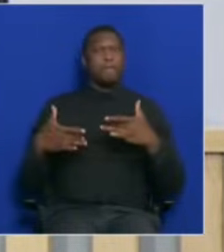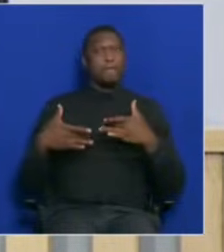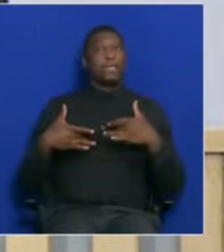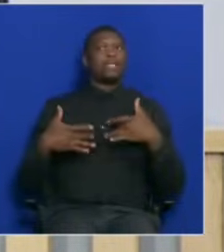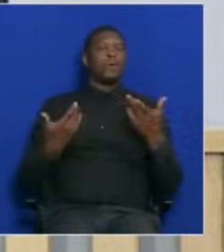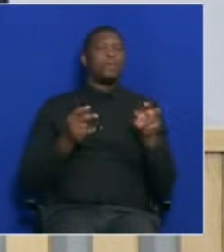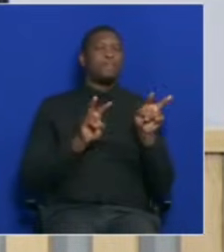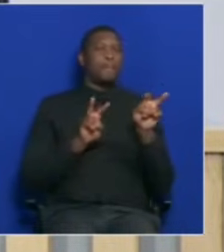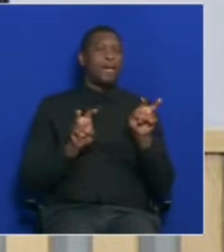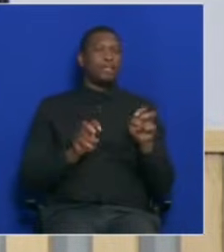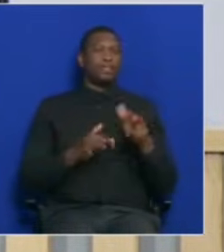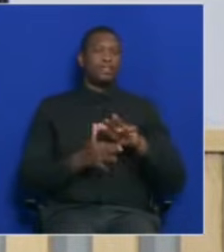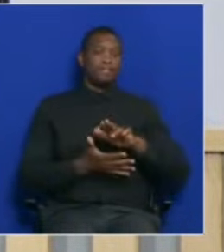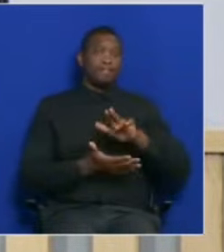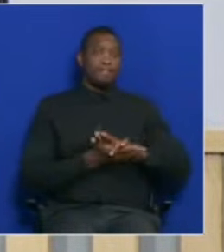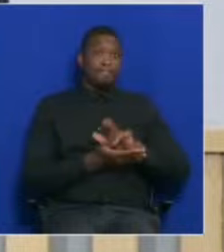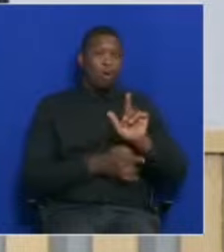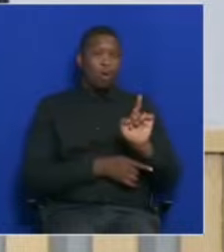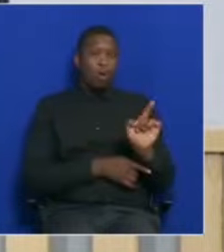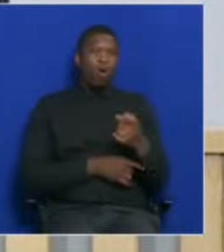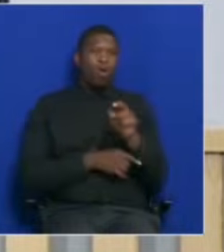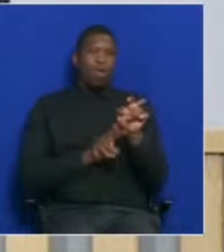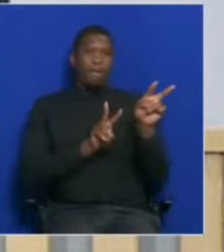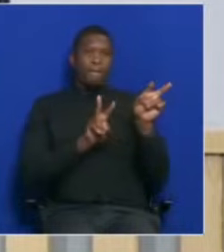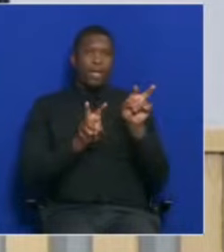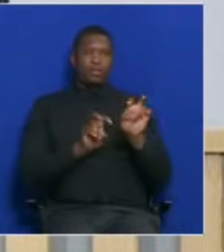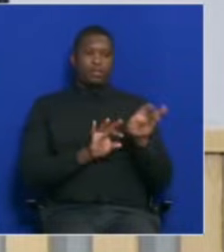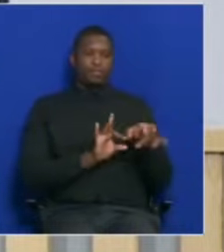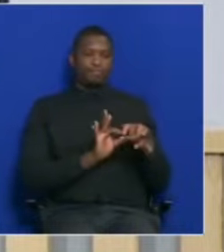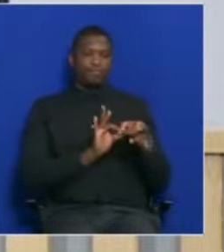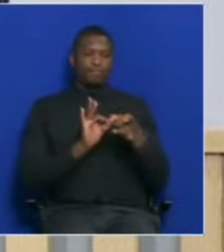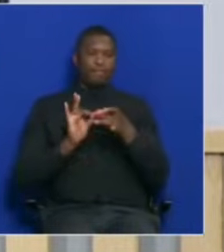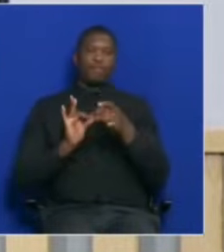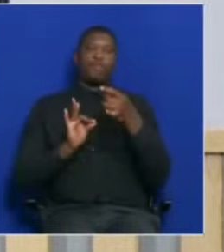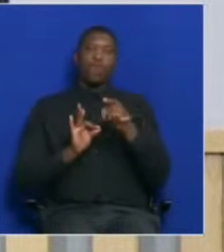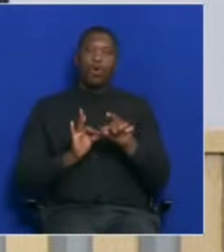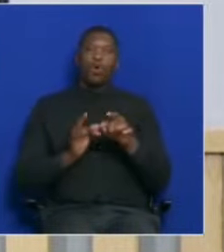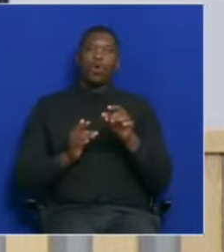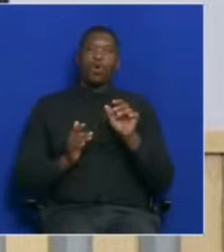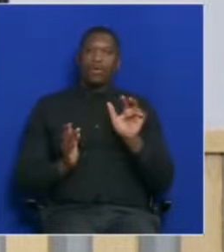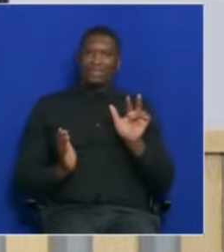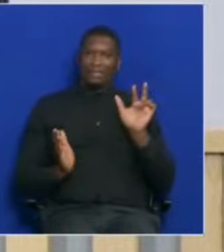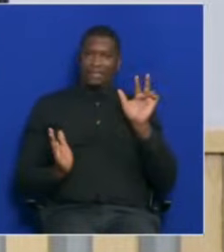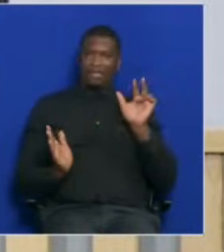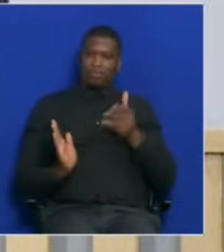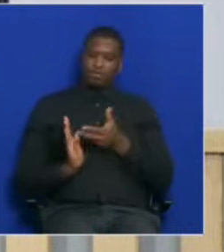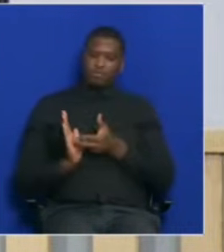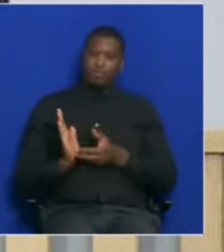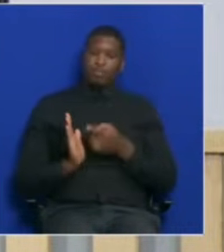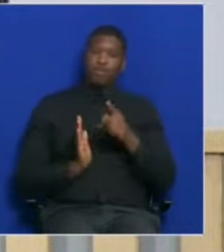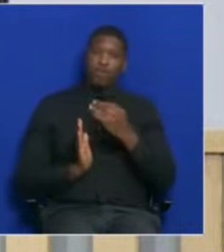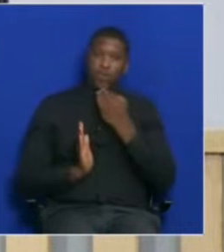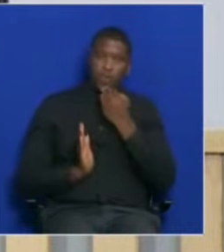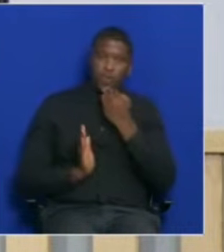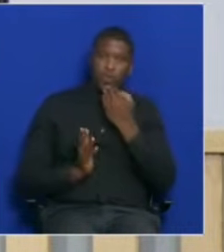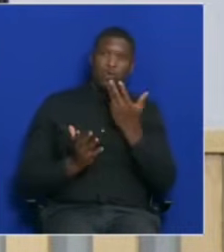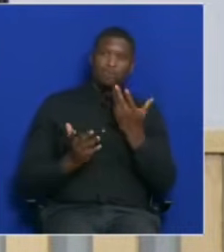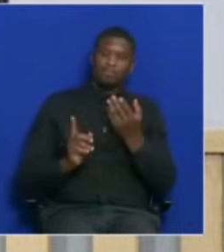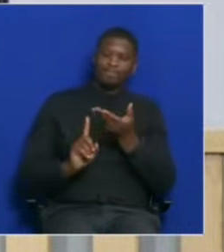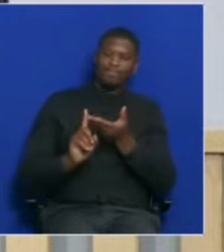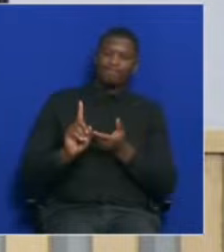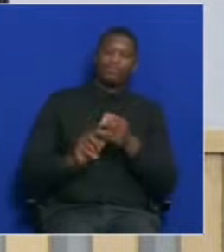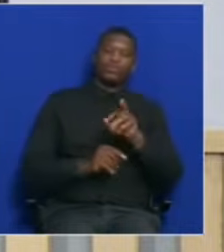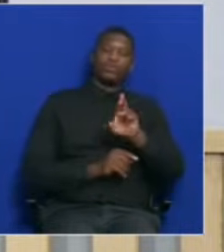all matters that related to the testimony of Robert McBride